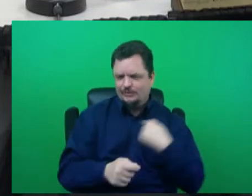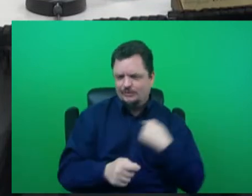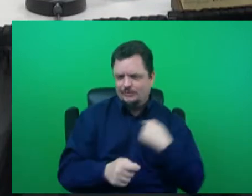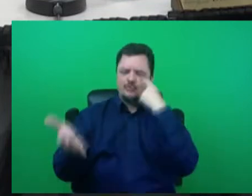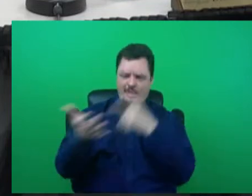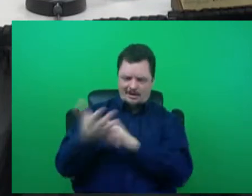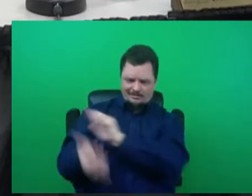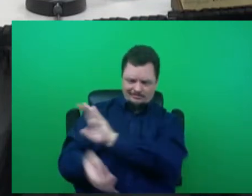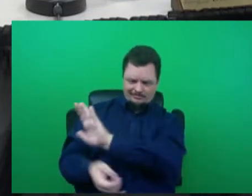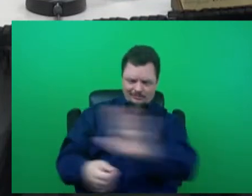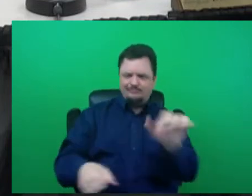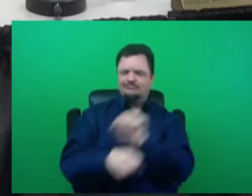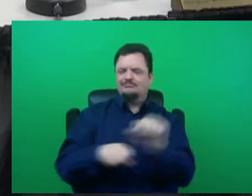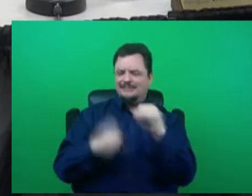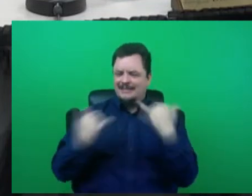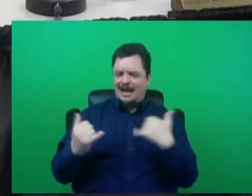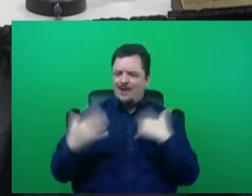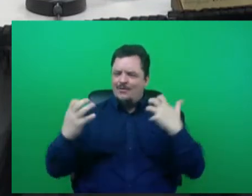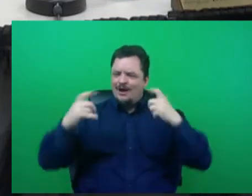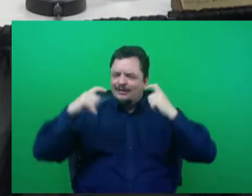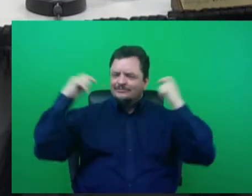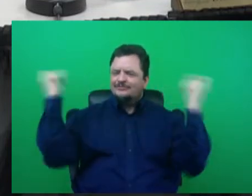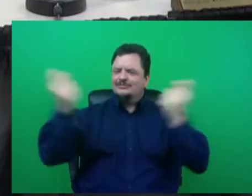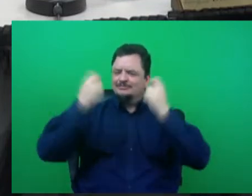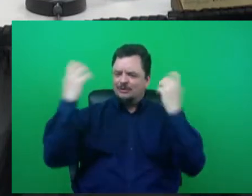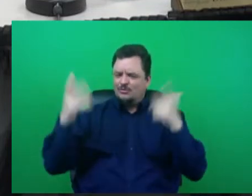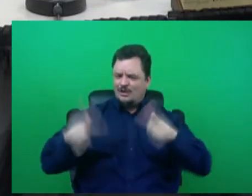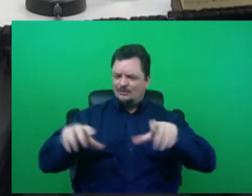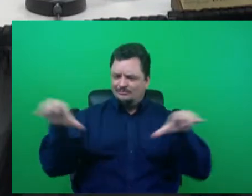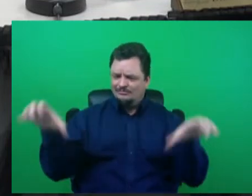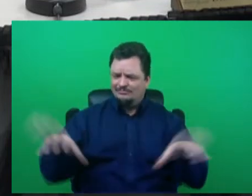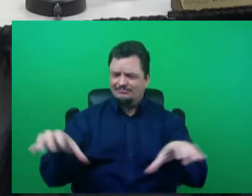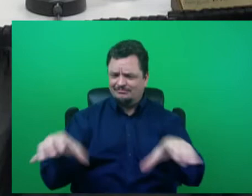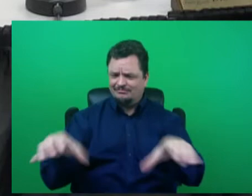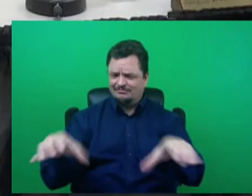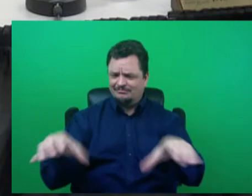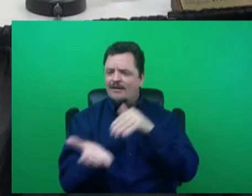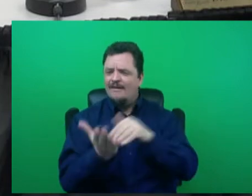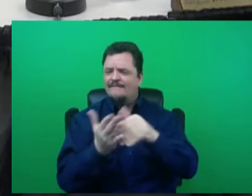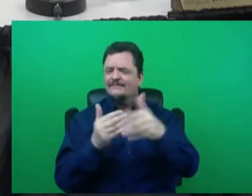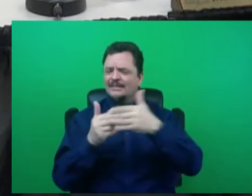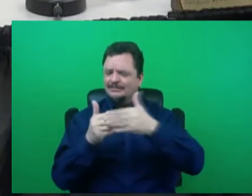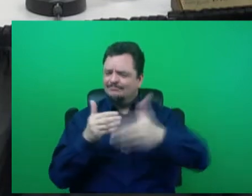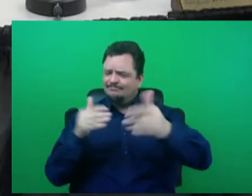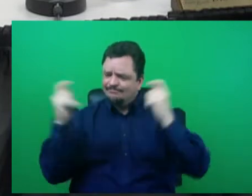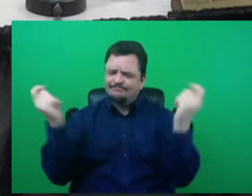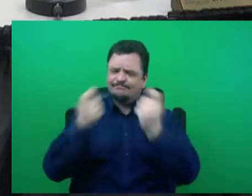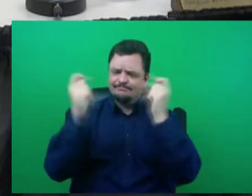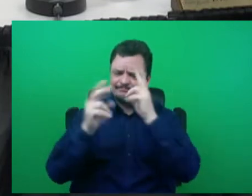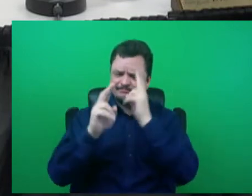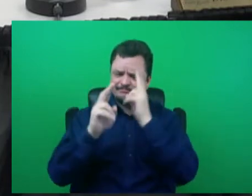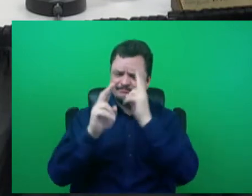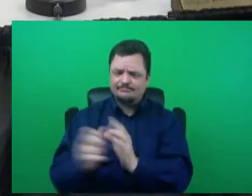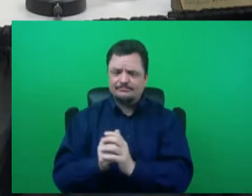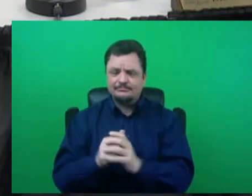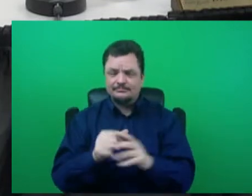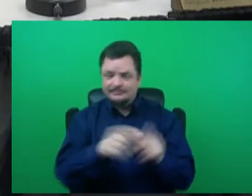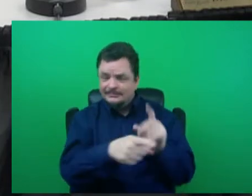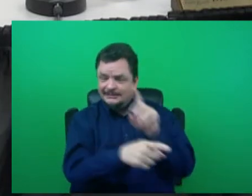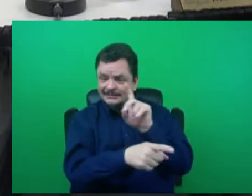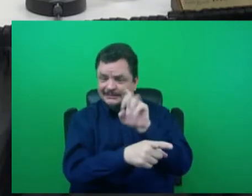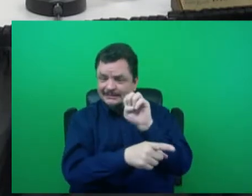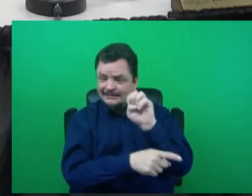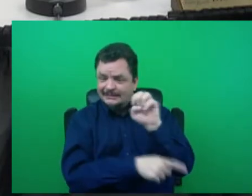we need to do it more often. So thank you so much. And if Deanne wanted to say something, those are my comments for